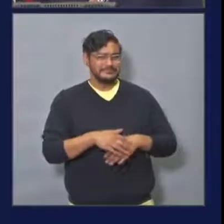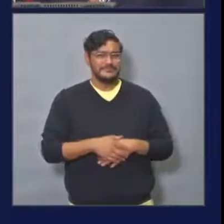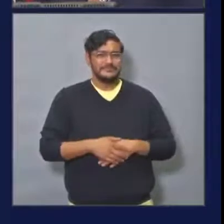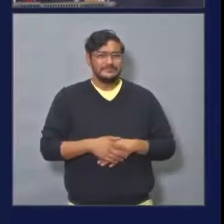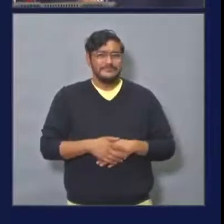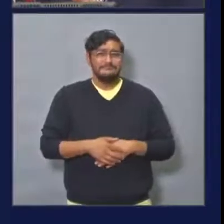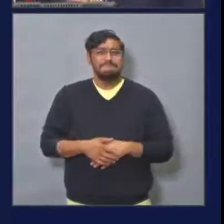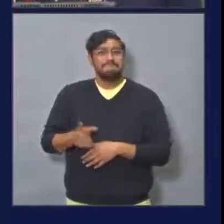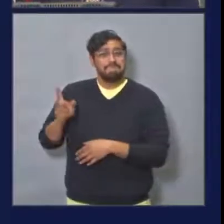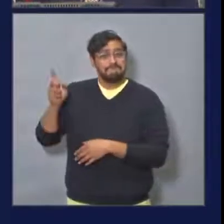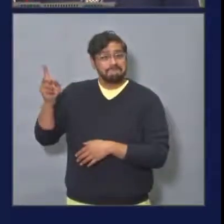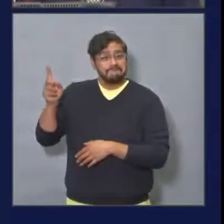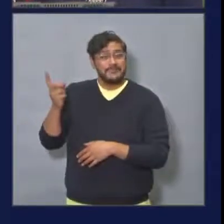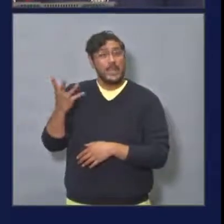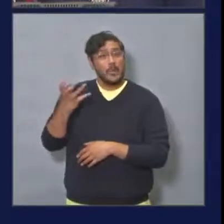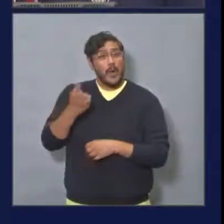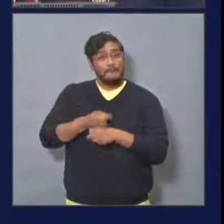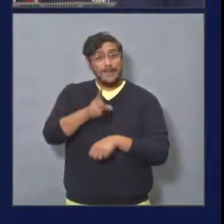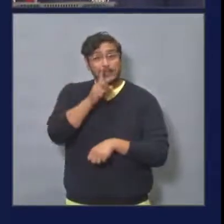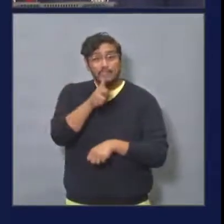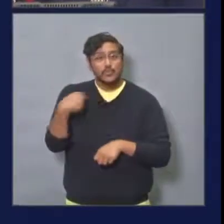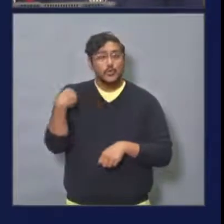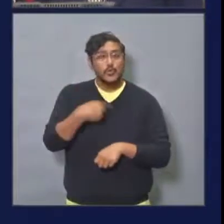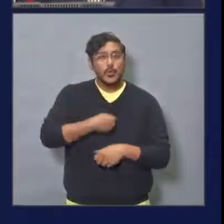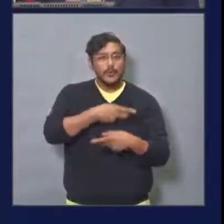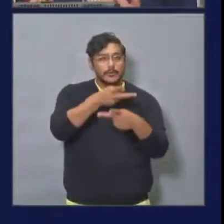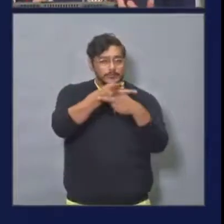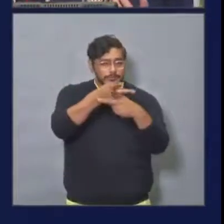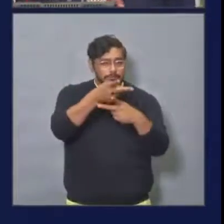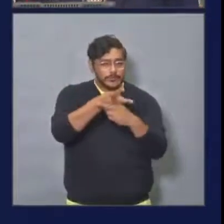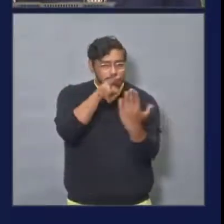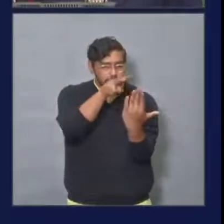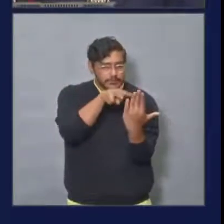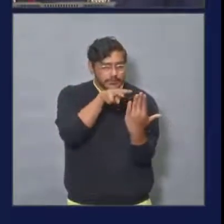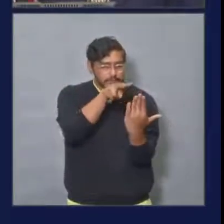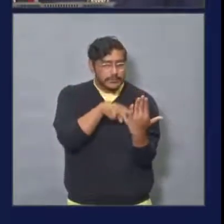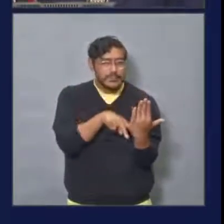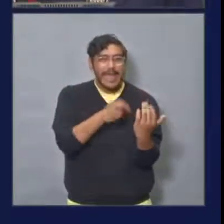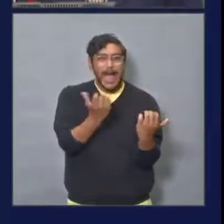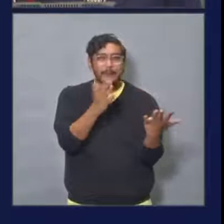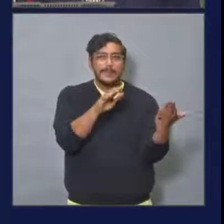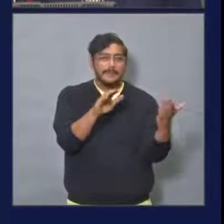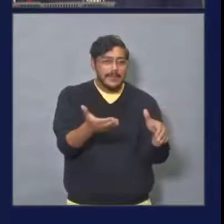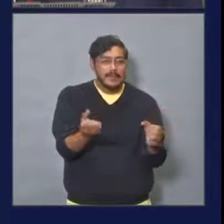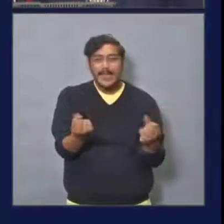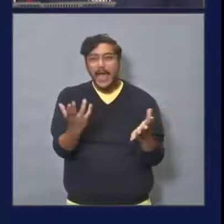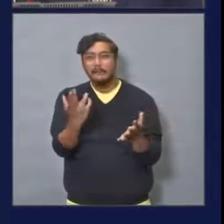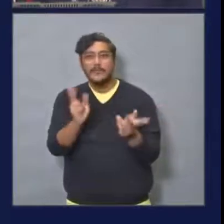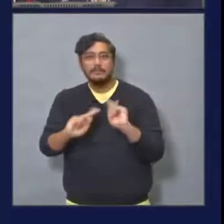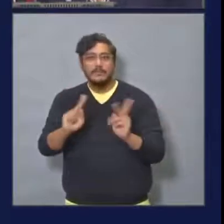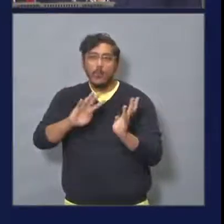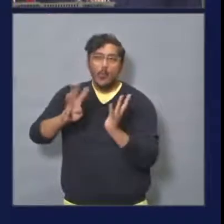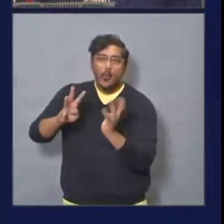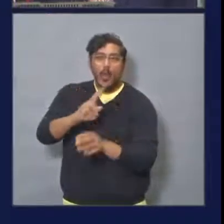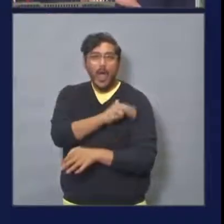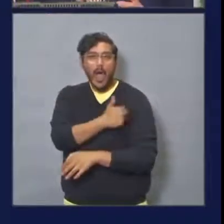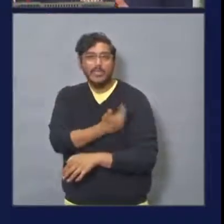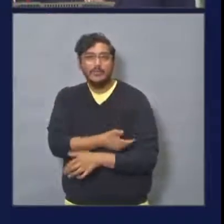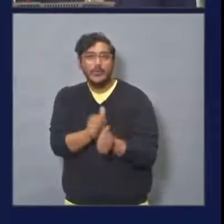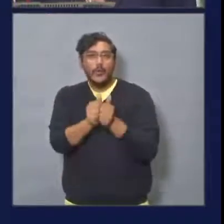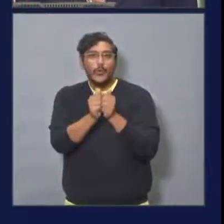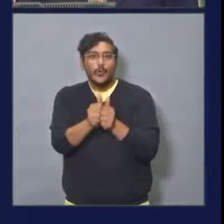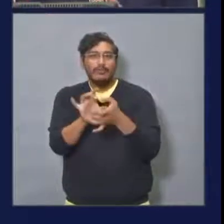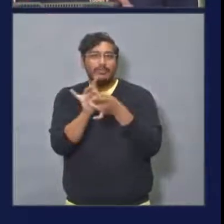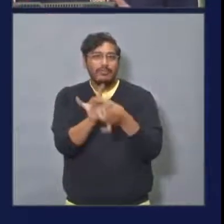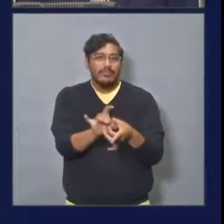We always want to make sure that we're tracking deaths and hospitalizations and cases by race and ethnicity so we